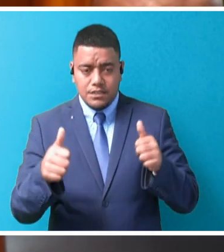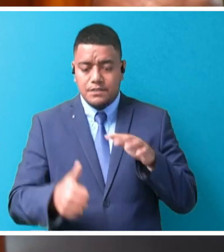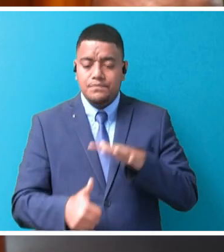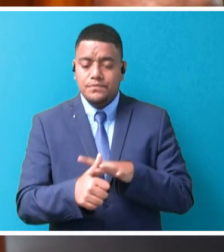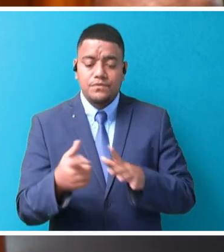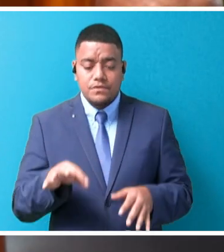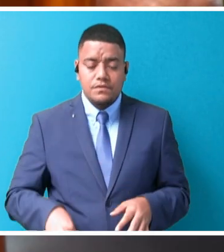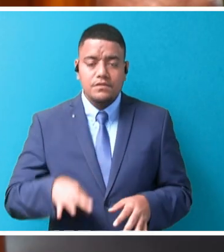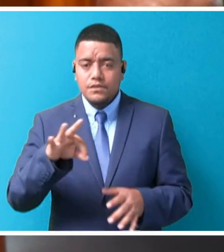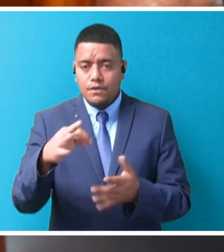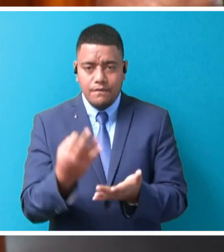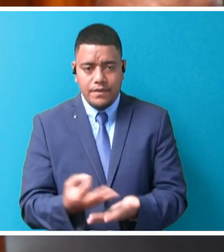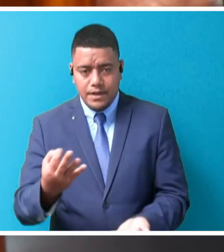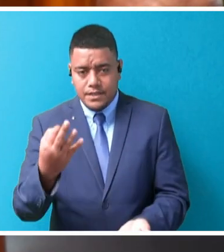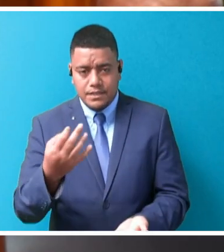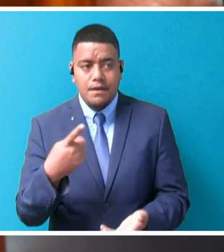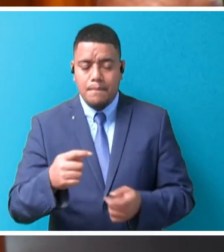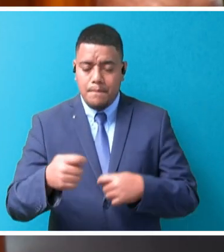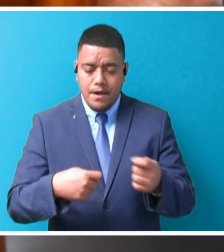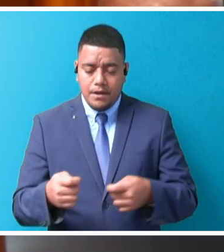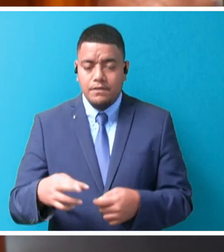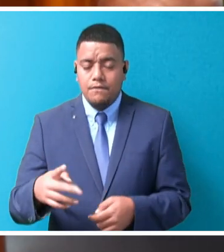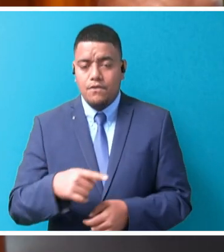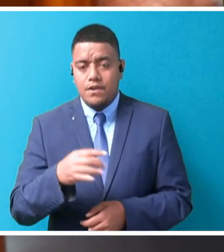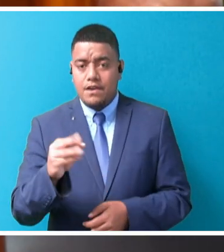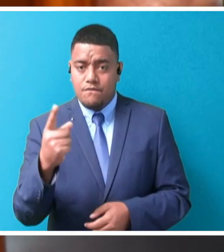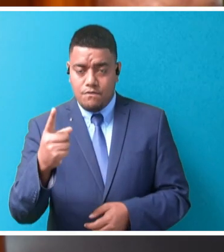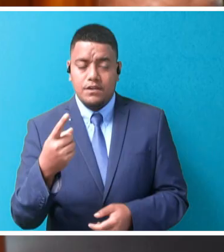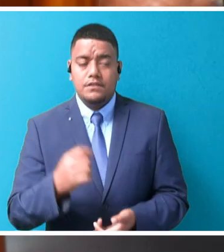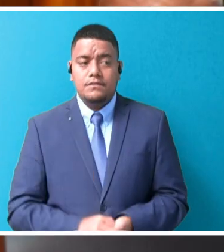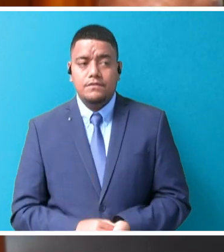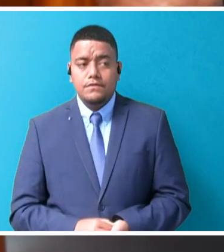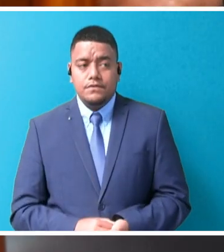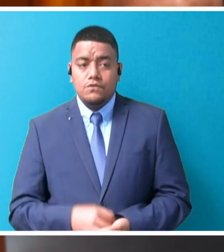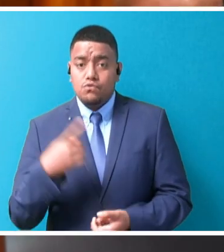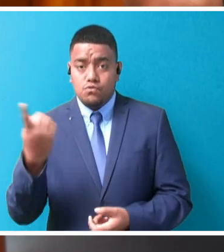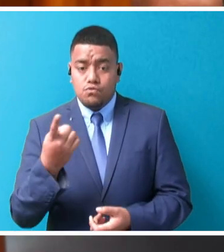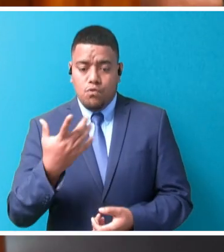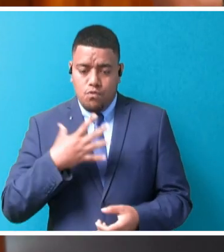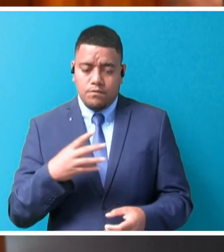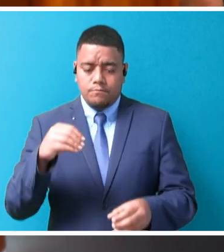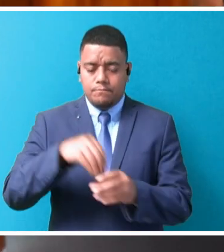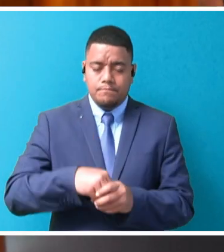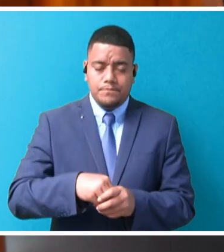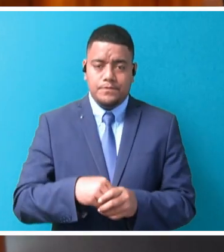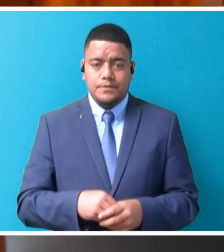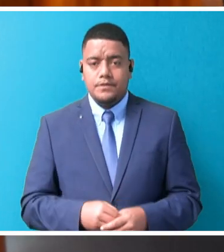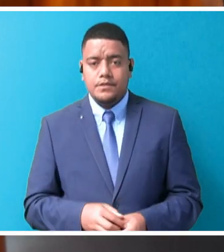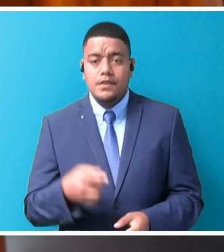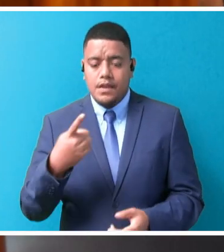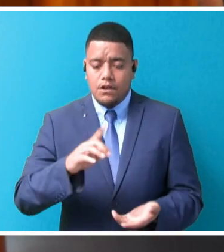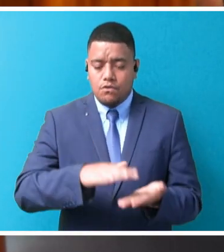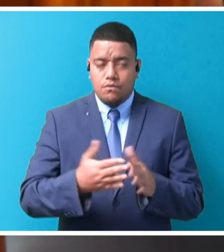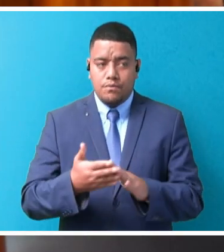affordable finance, markets for rural enterprises, and integrate disaster risk management and